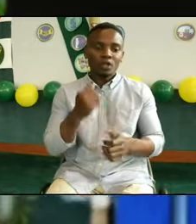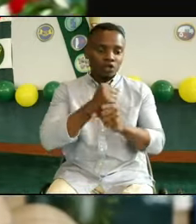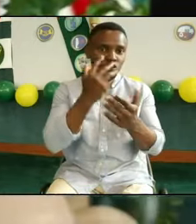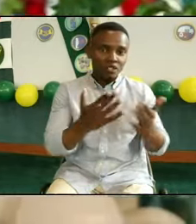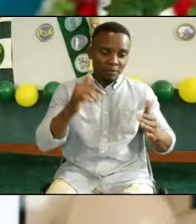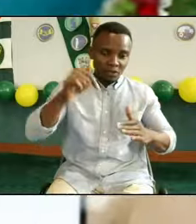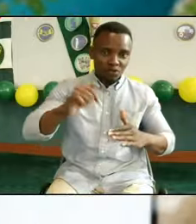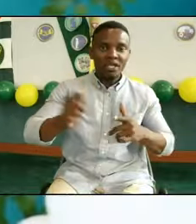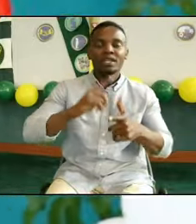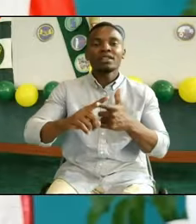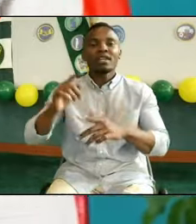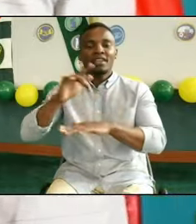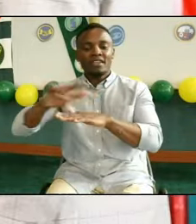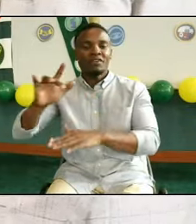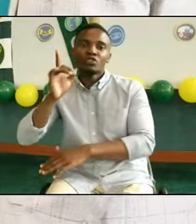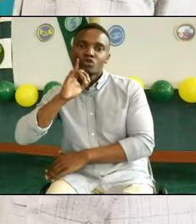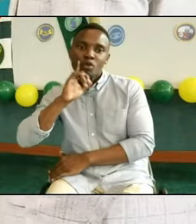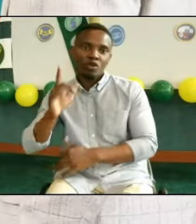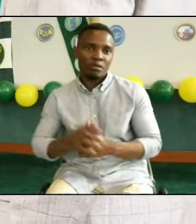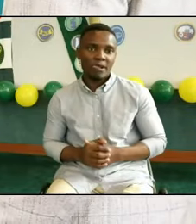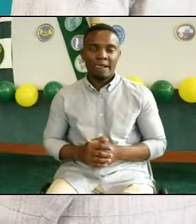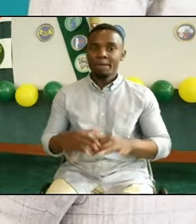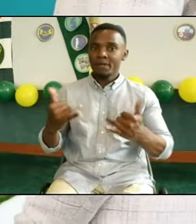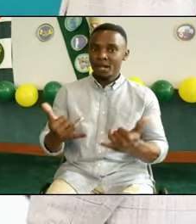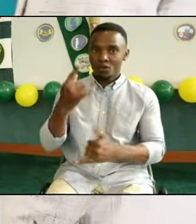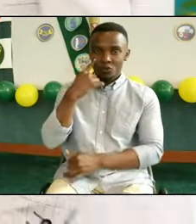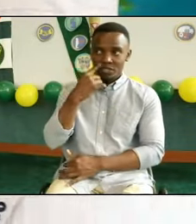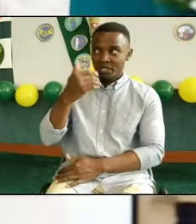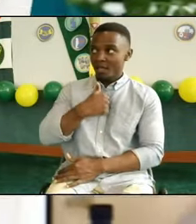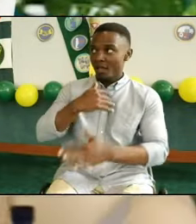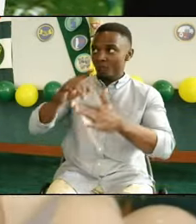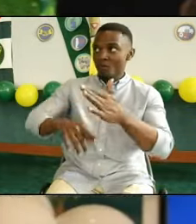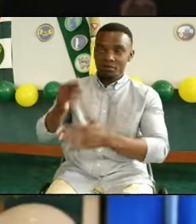all to pay attention to the sermon. Let us move on and look at what we have today.